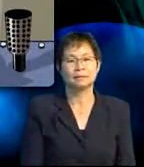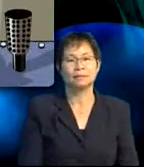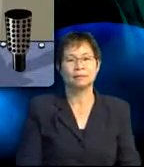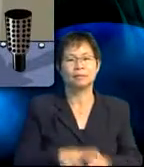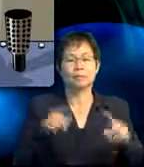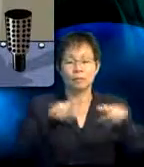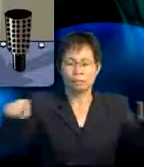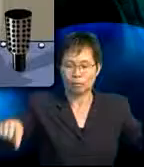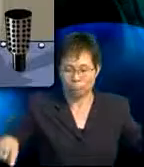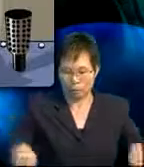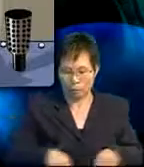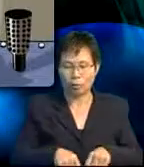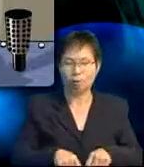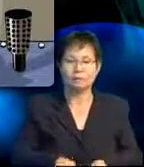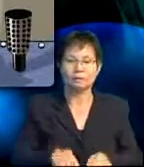Parrot.